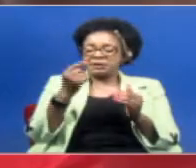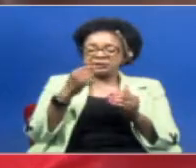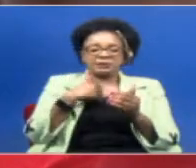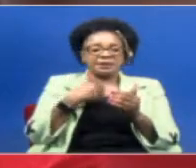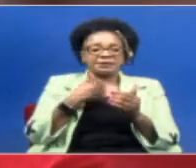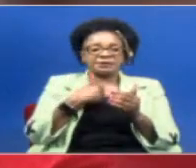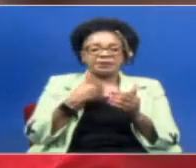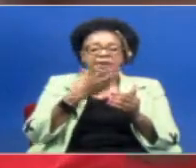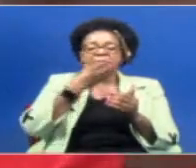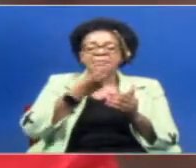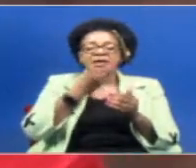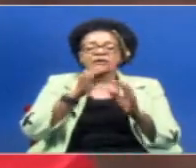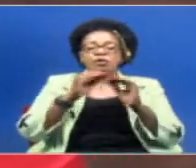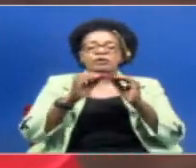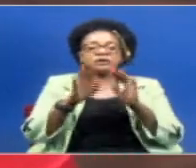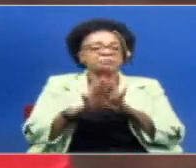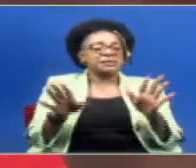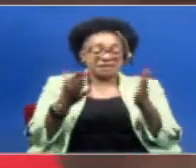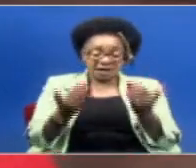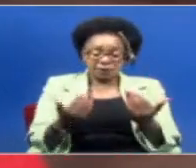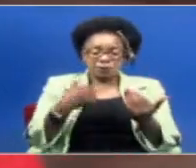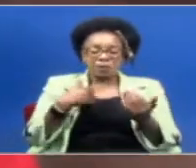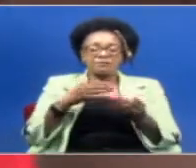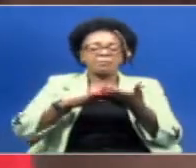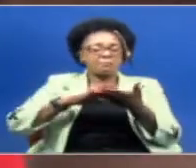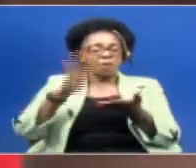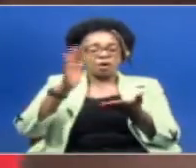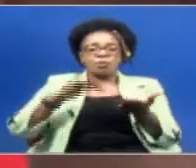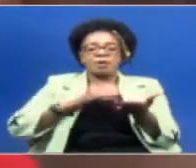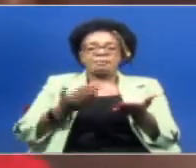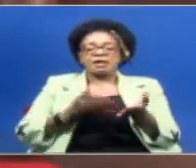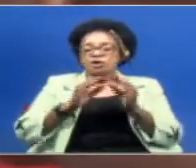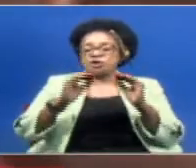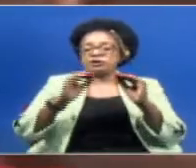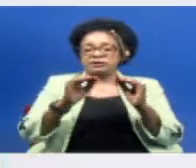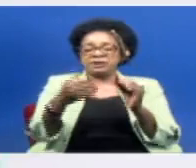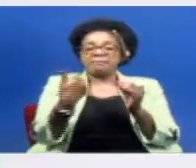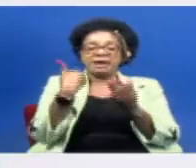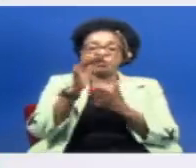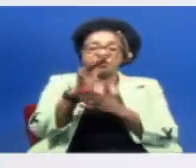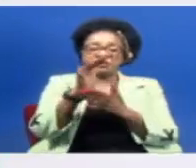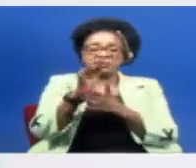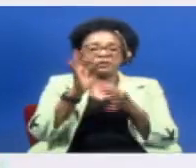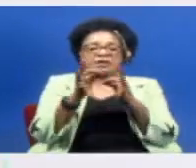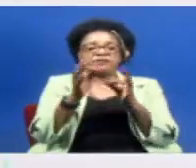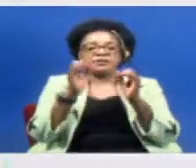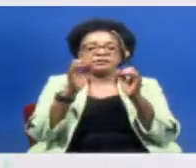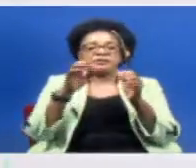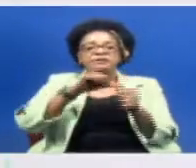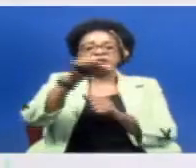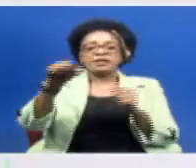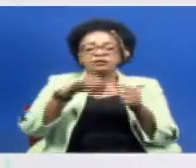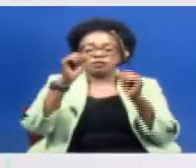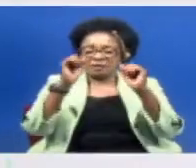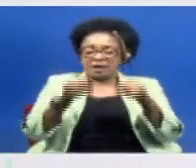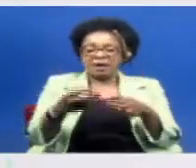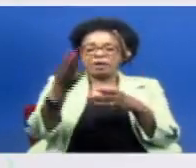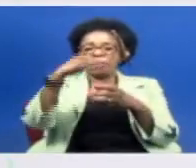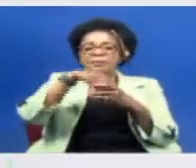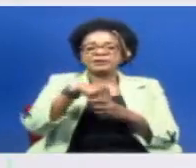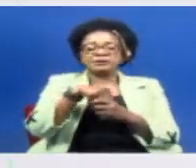male coaches. For now we have many women coaches, and my request is that if the federation can incorporate